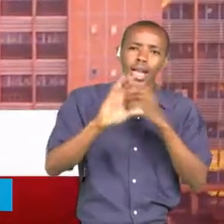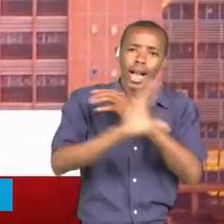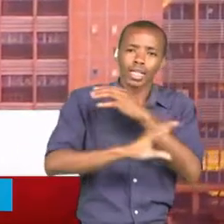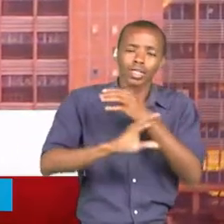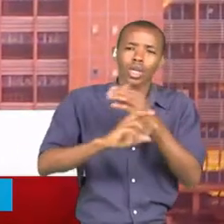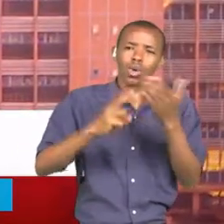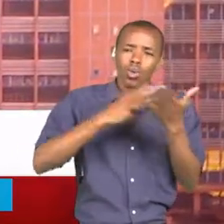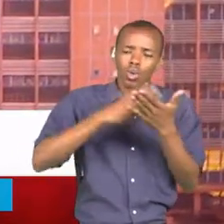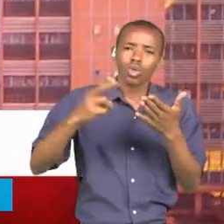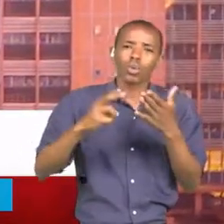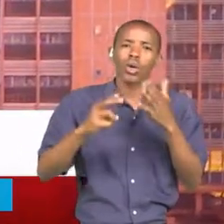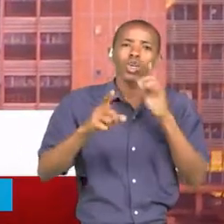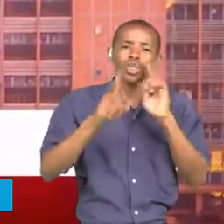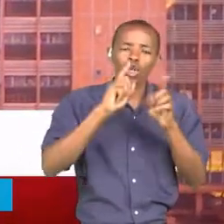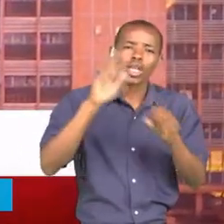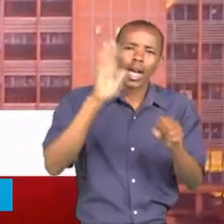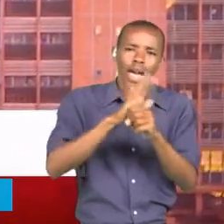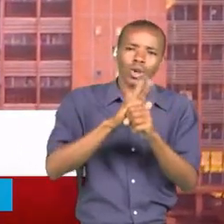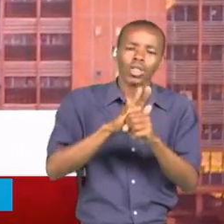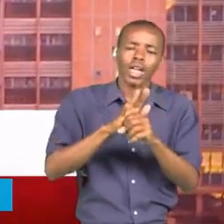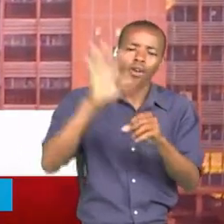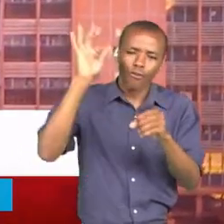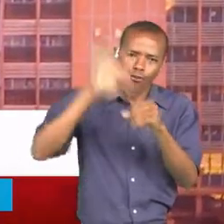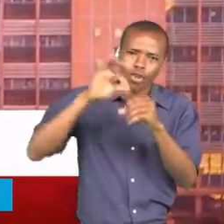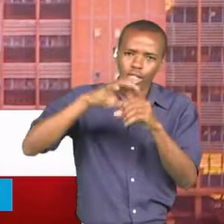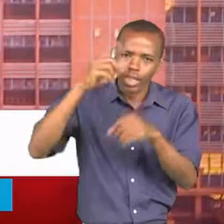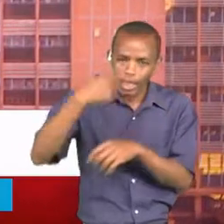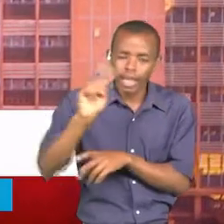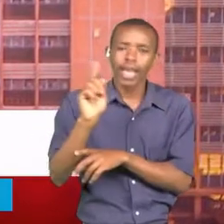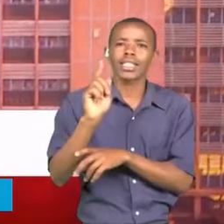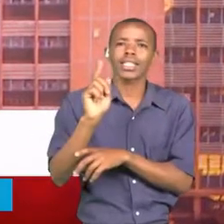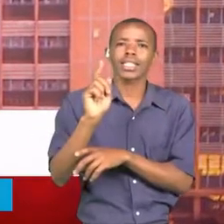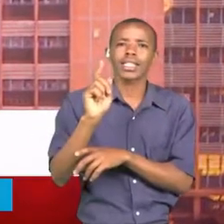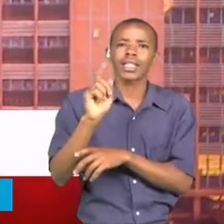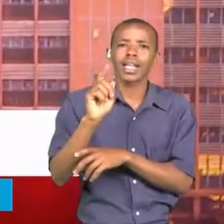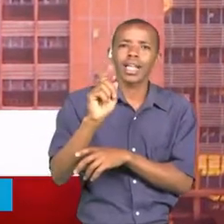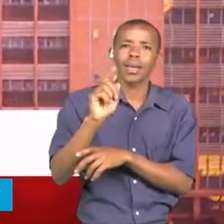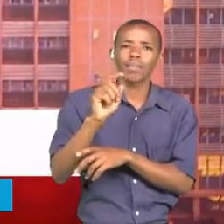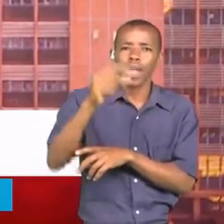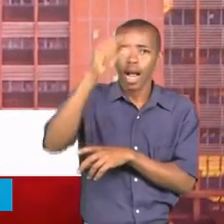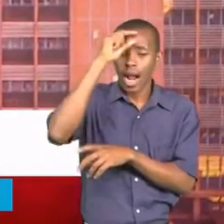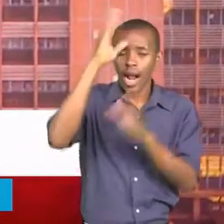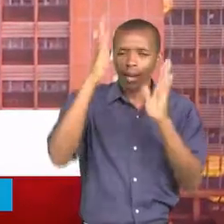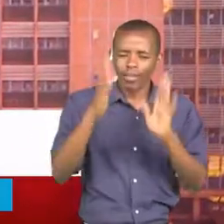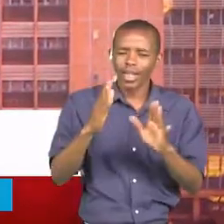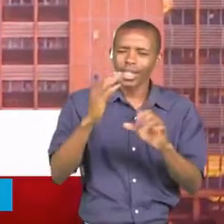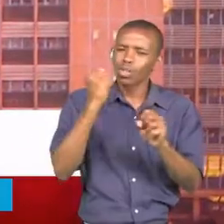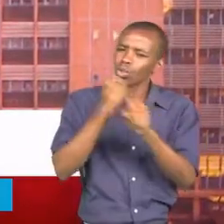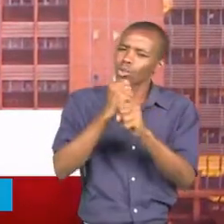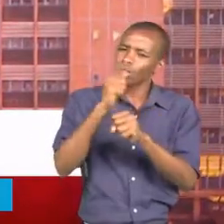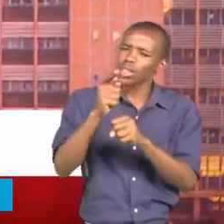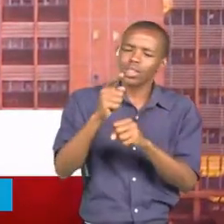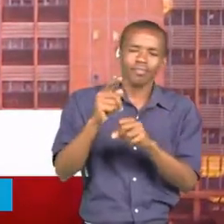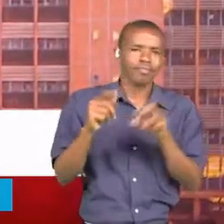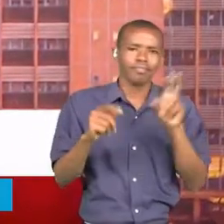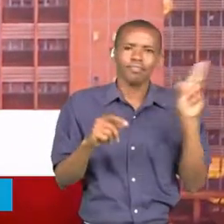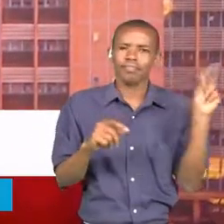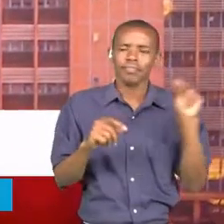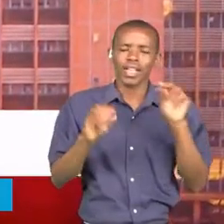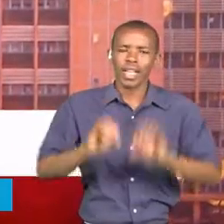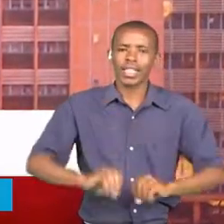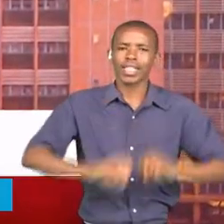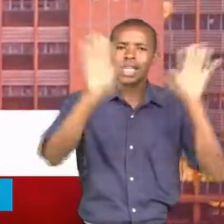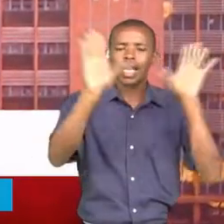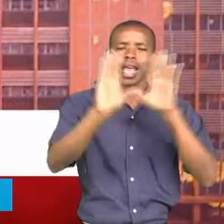we stopped to talk too much and voted right, okay, would the governors be doing what they're doing? No. It is clear in